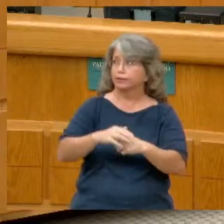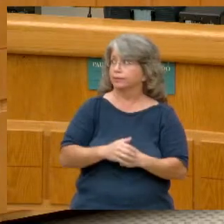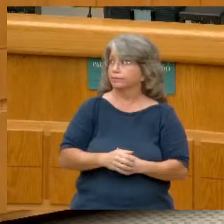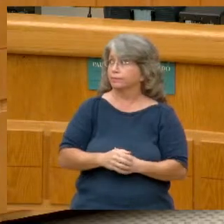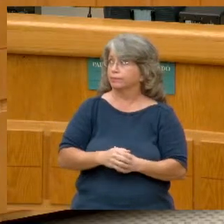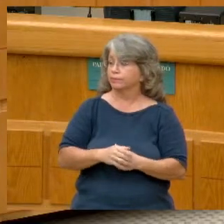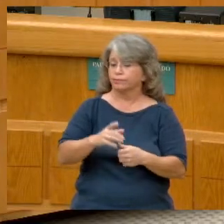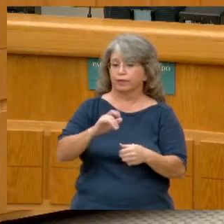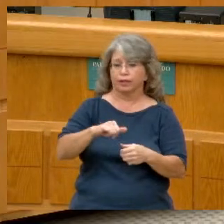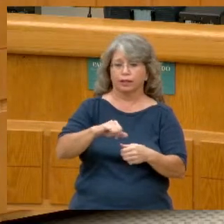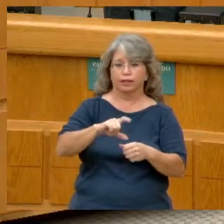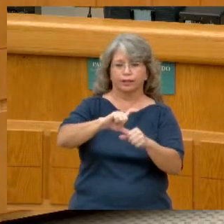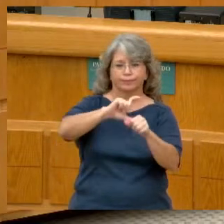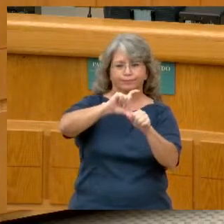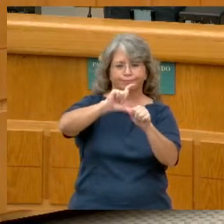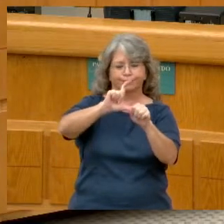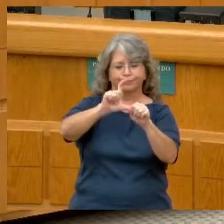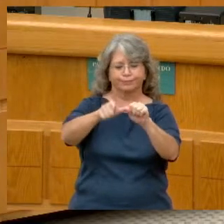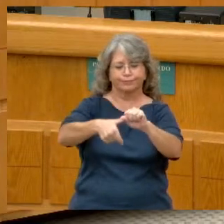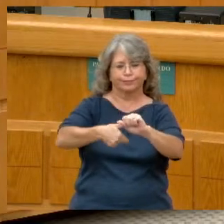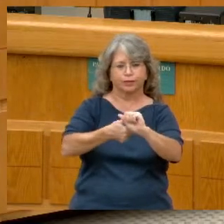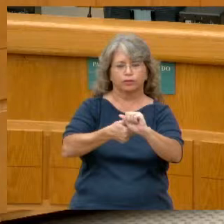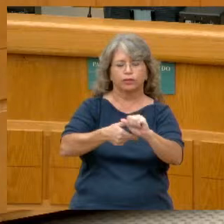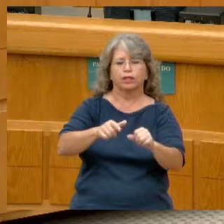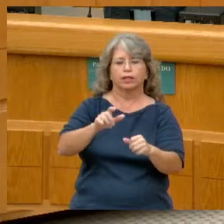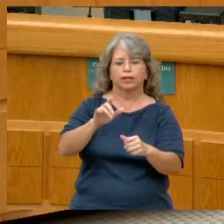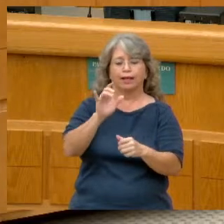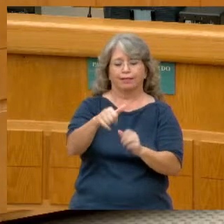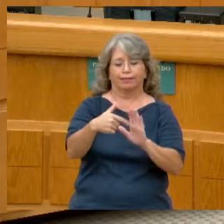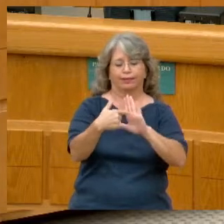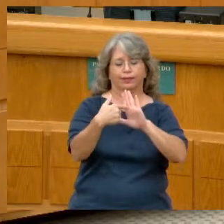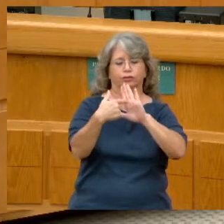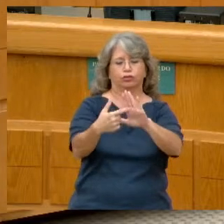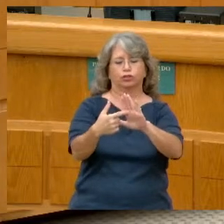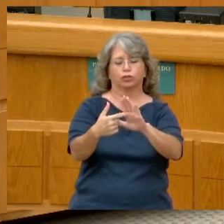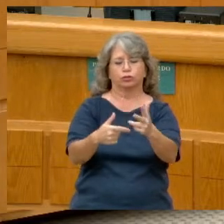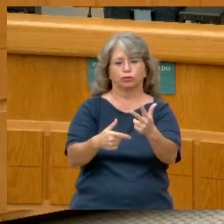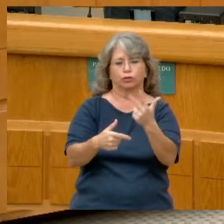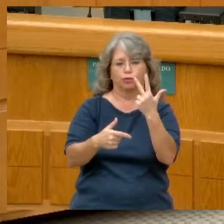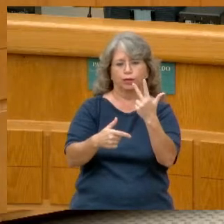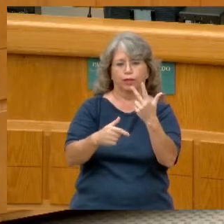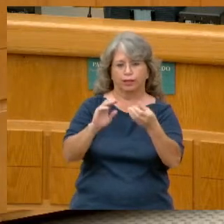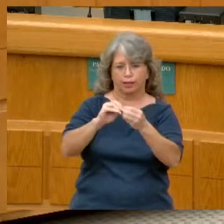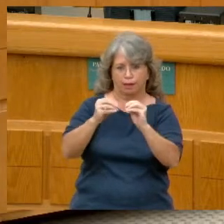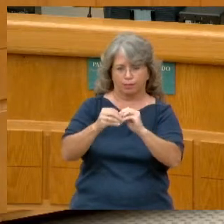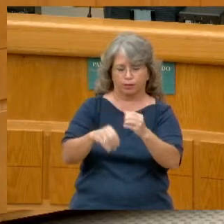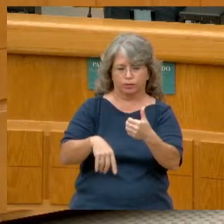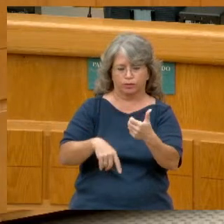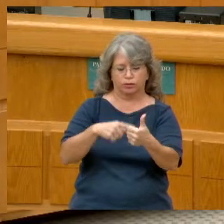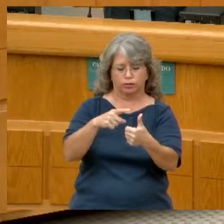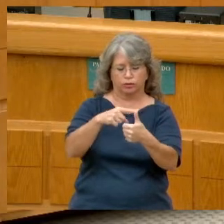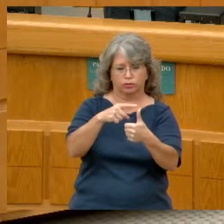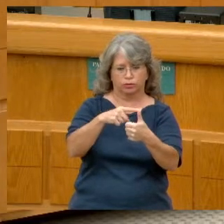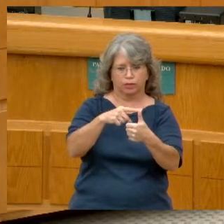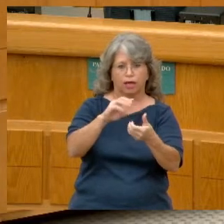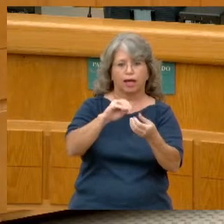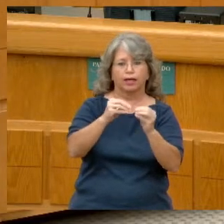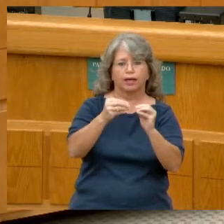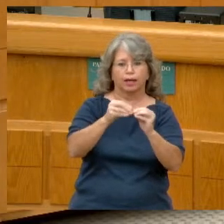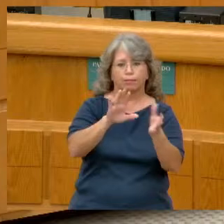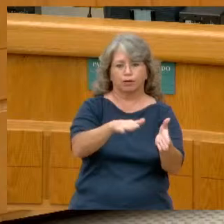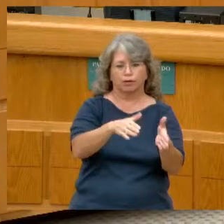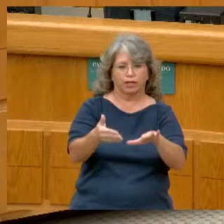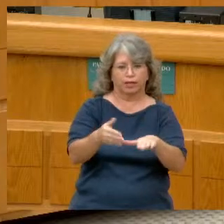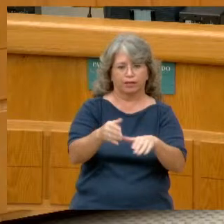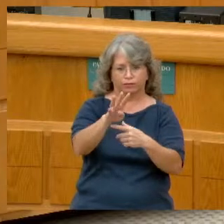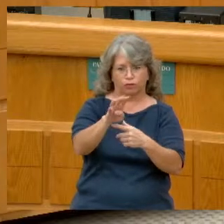donut shaped graph, and it basically shows you 3 sets of numbers. The first is the number of deaths, the